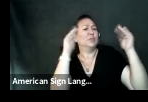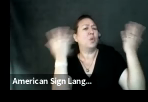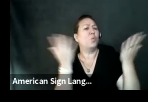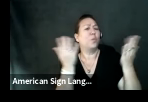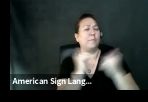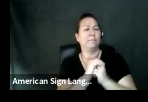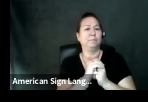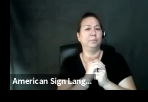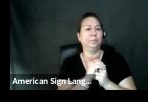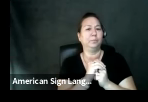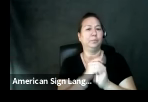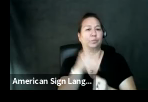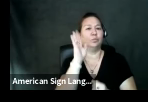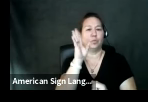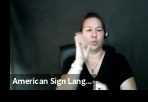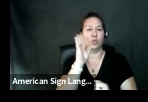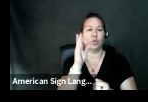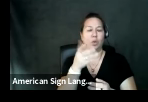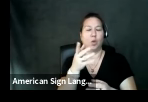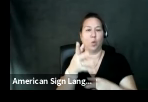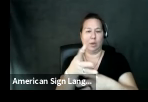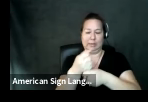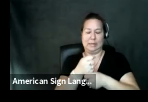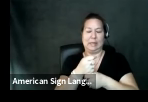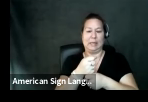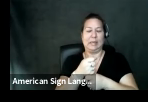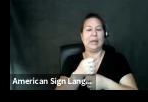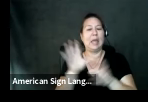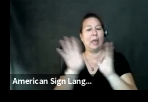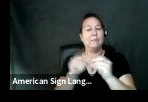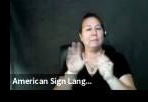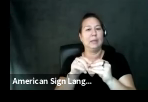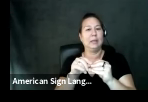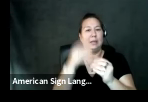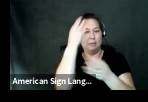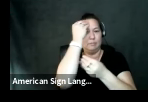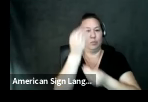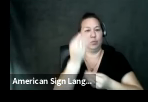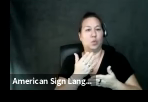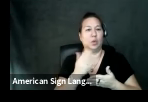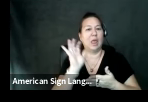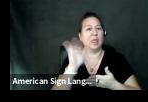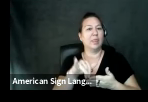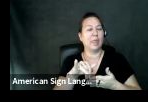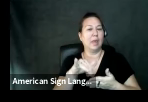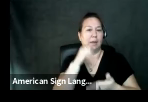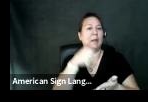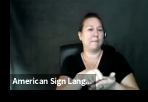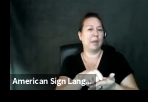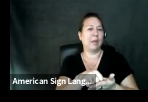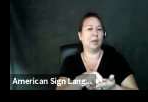should expect a meeting notice to come home. And what that is it notes the proposed time,